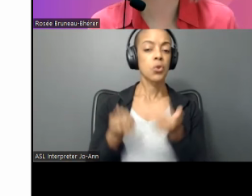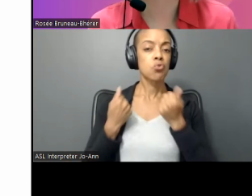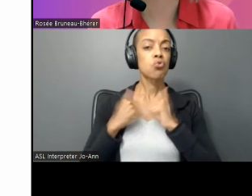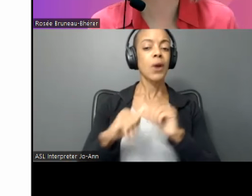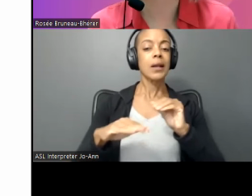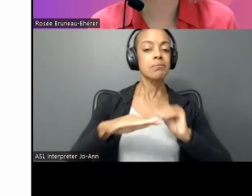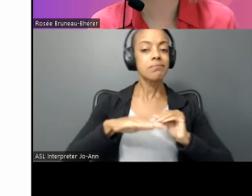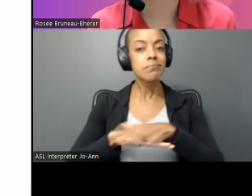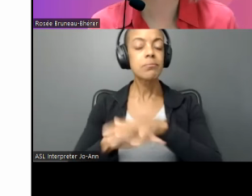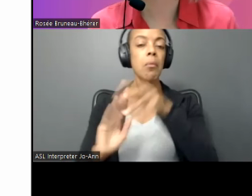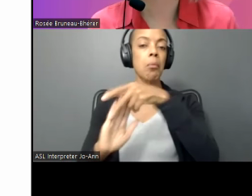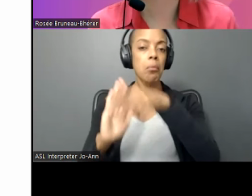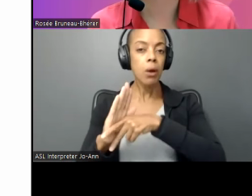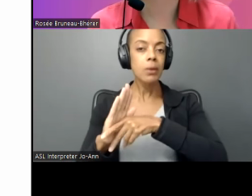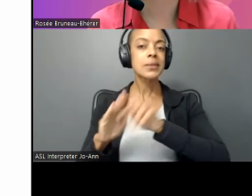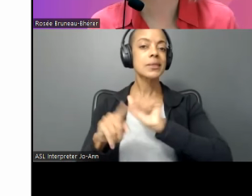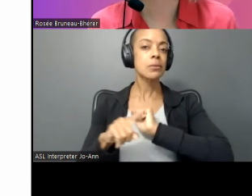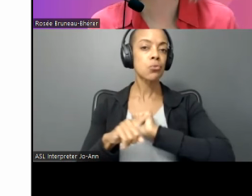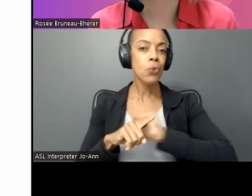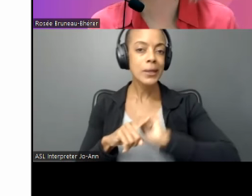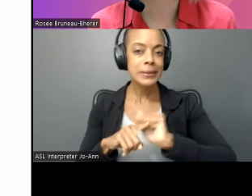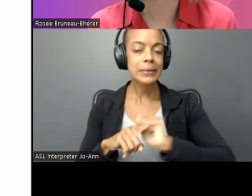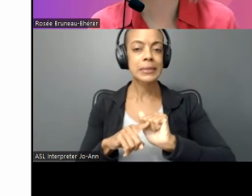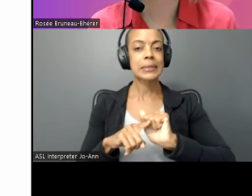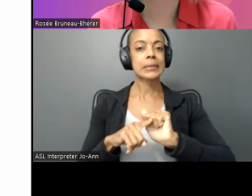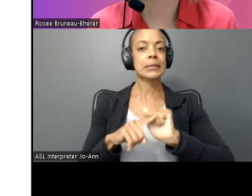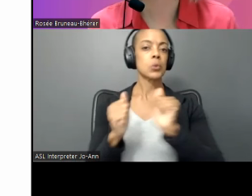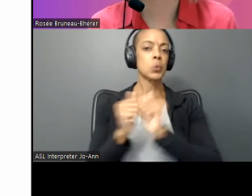policies and practices by